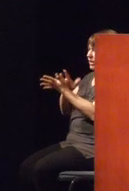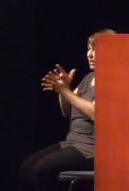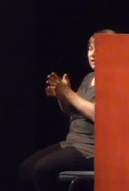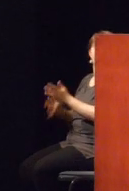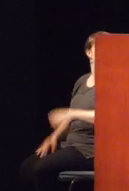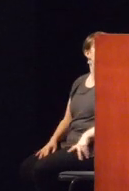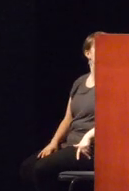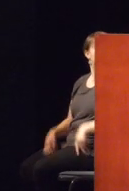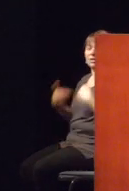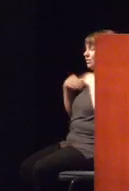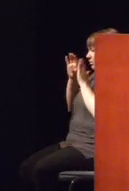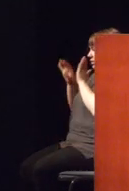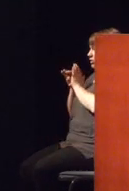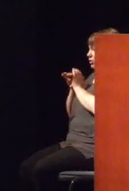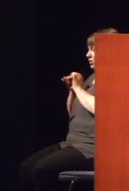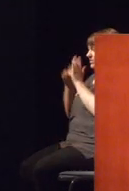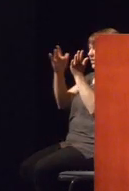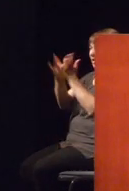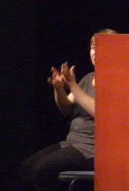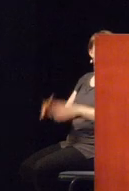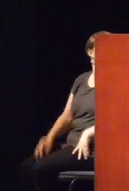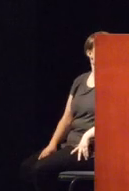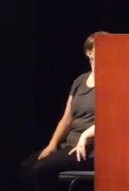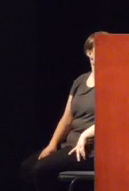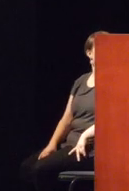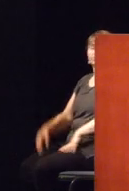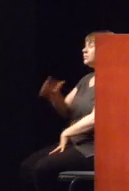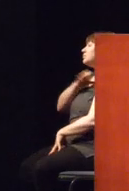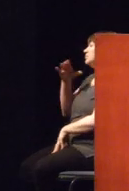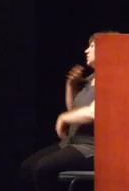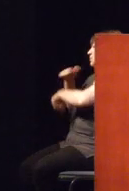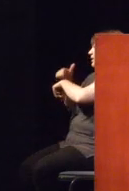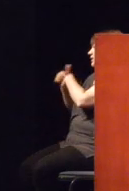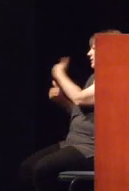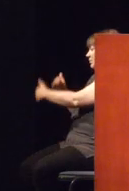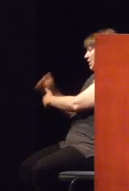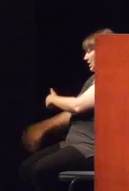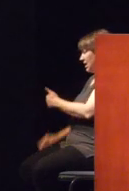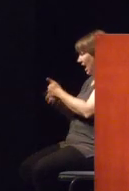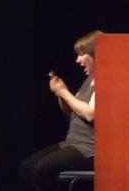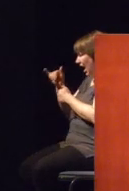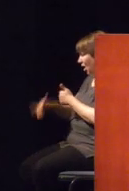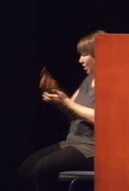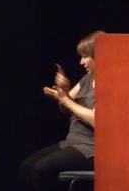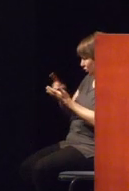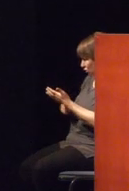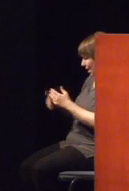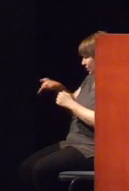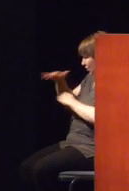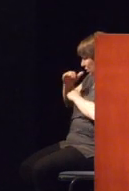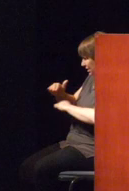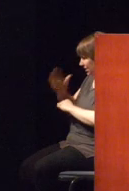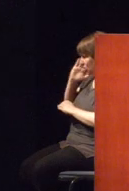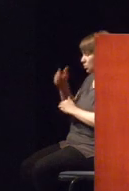the picture banner. There's a link to the committee timeline, how those different drafts of the standards are going to be moving